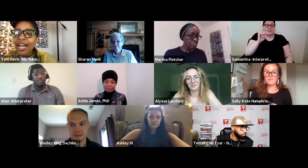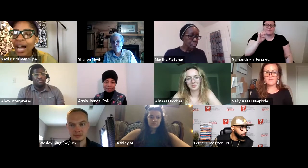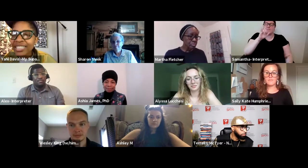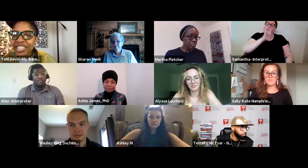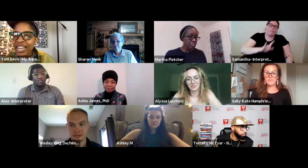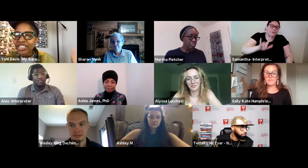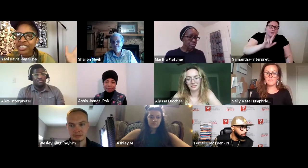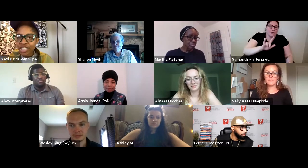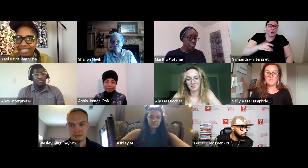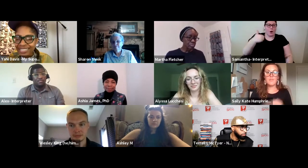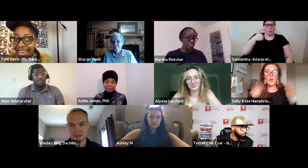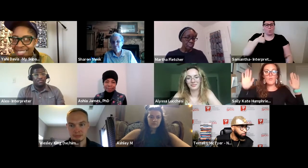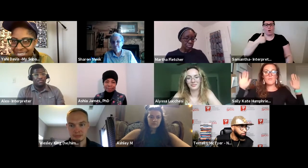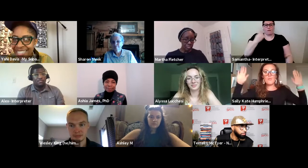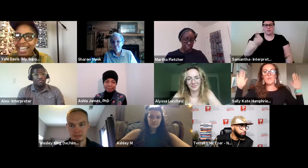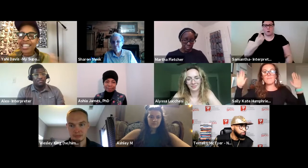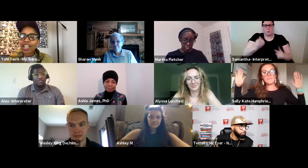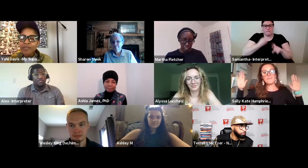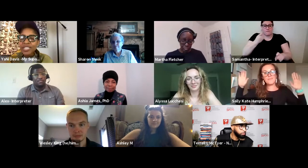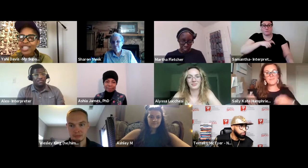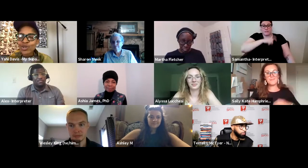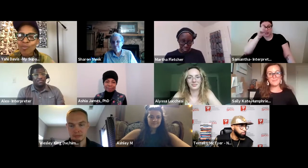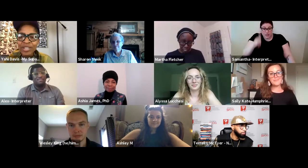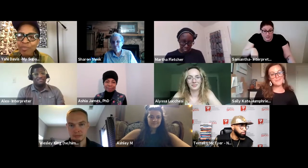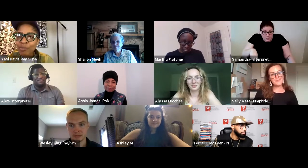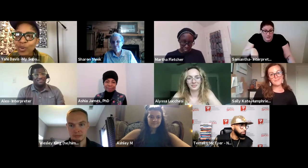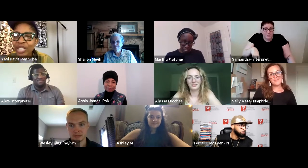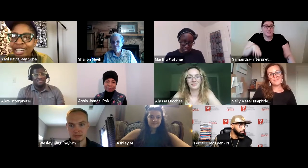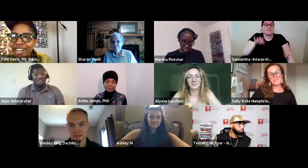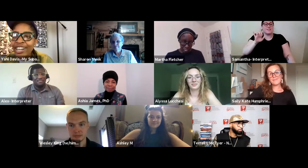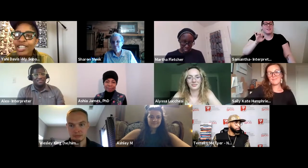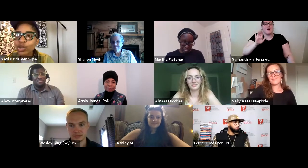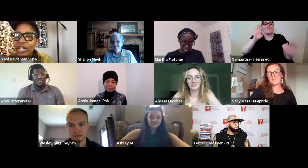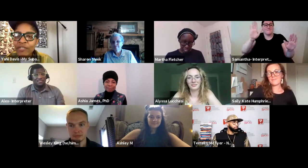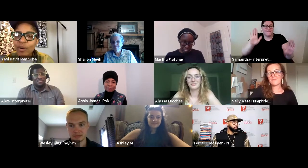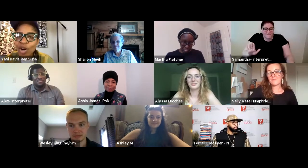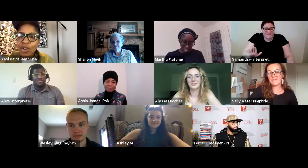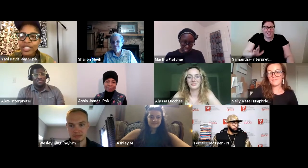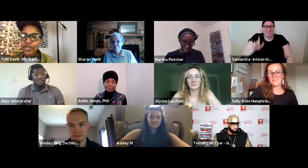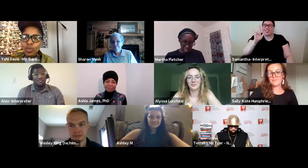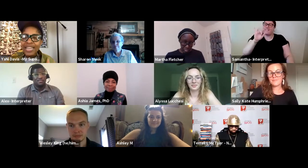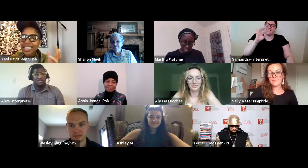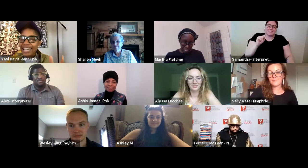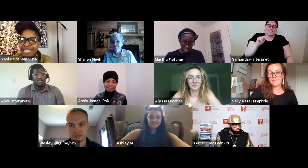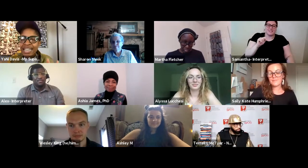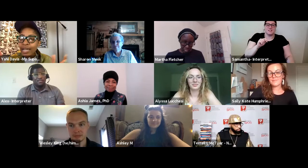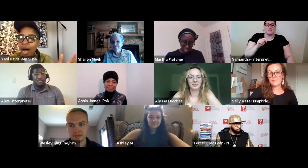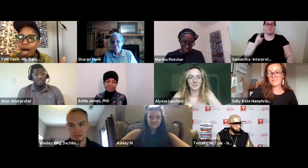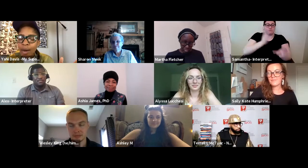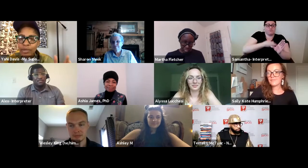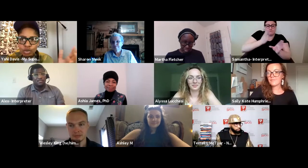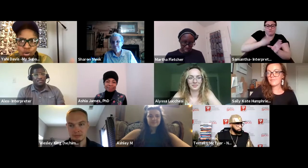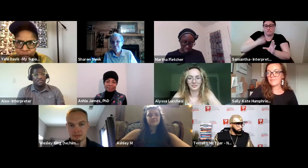from College Station, Texas. Love seeing so many people here joining from all over the U.S.